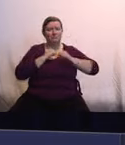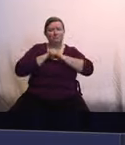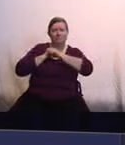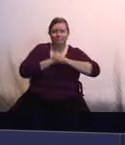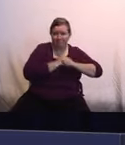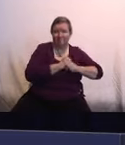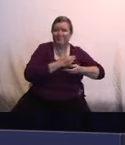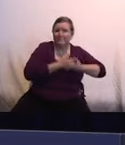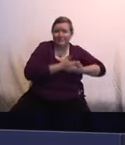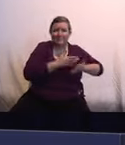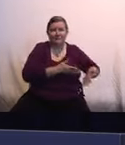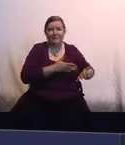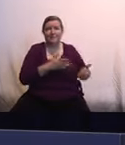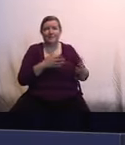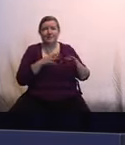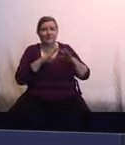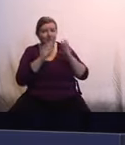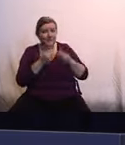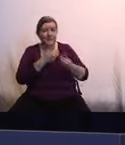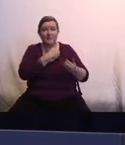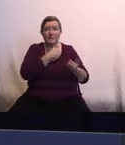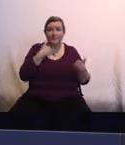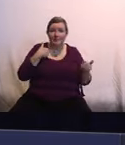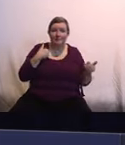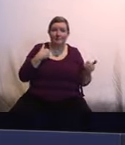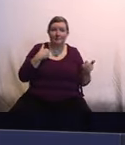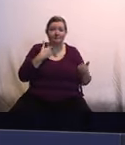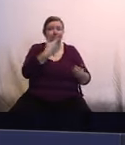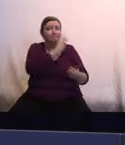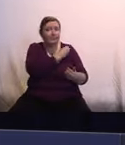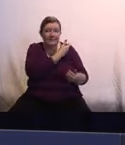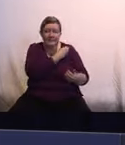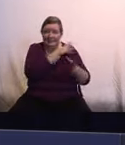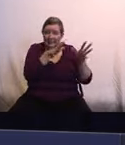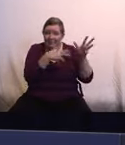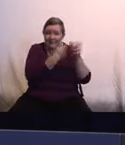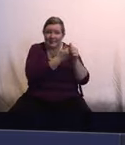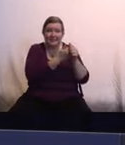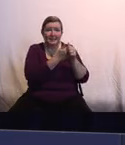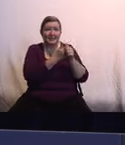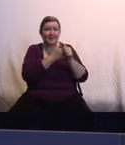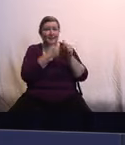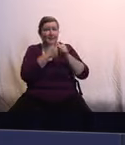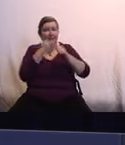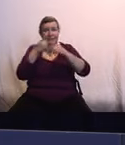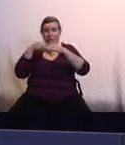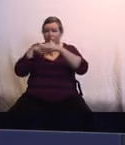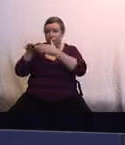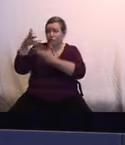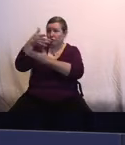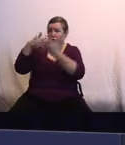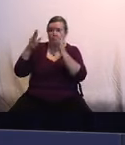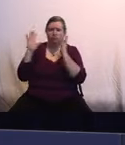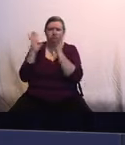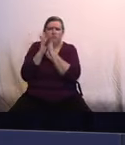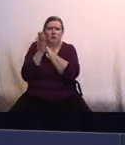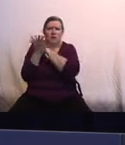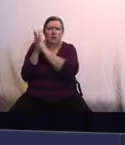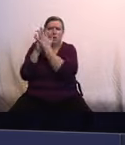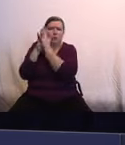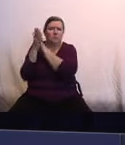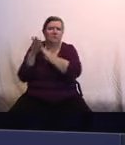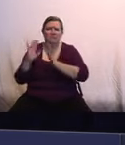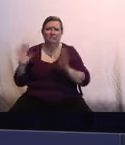COVID-19 vaccines and avoid crowded gatherings. As the governor mentioned, a new mega site opened in